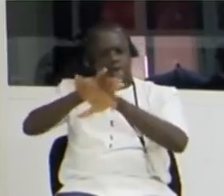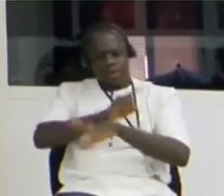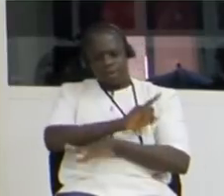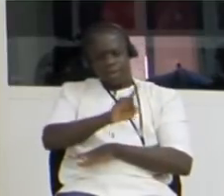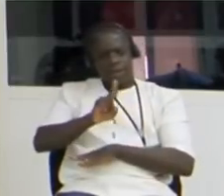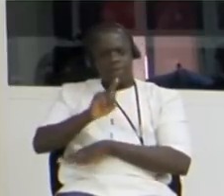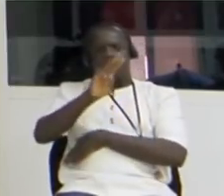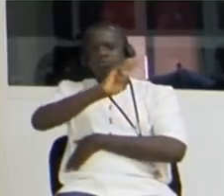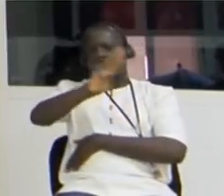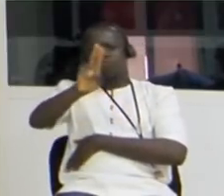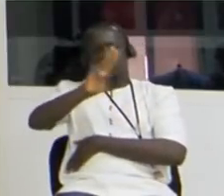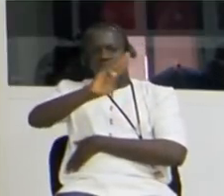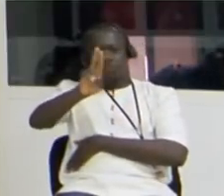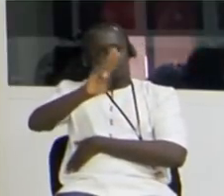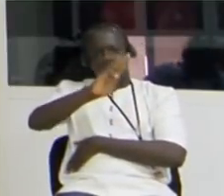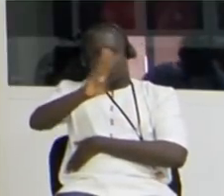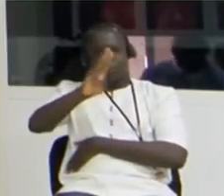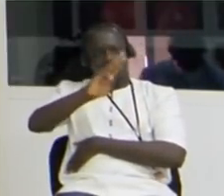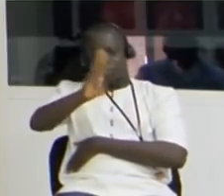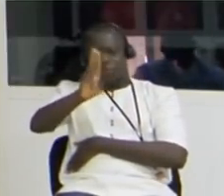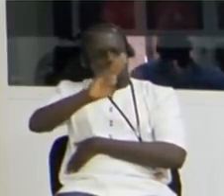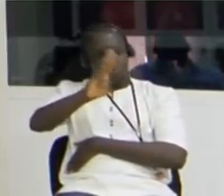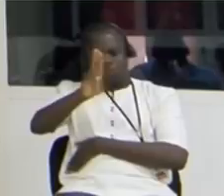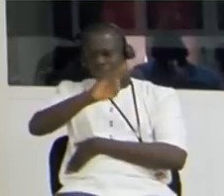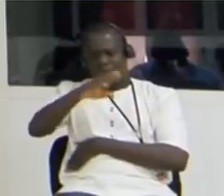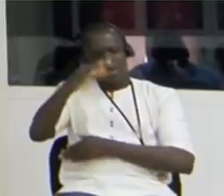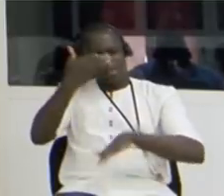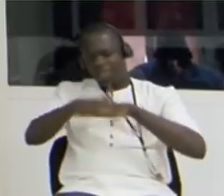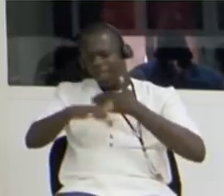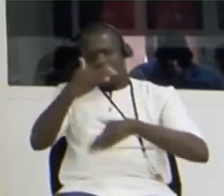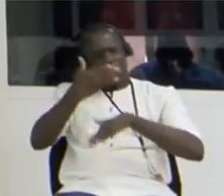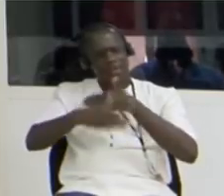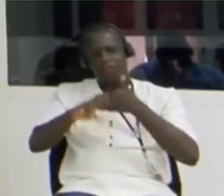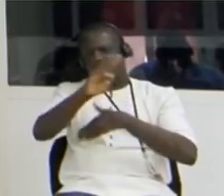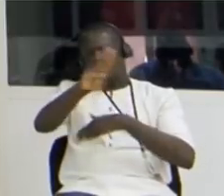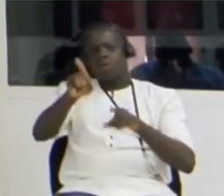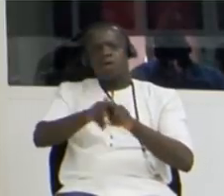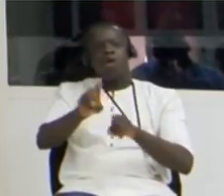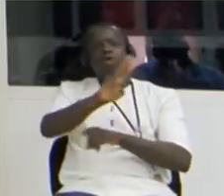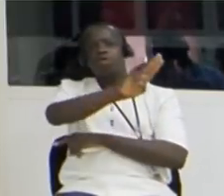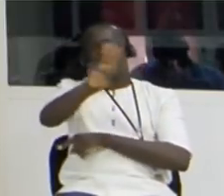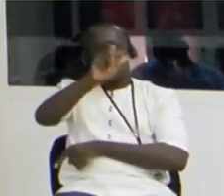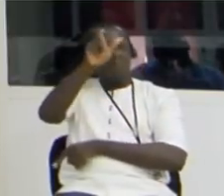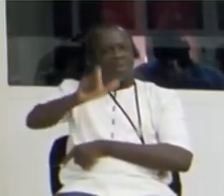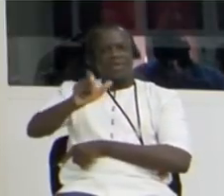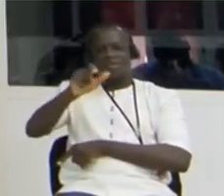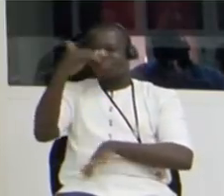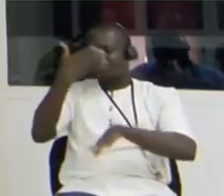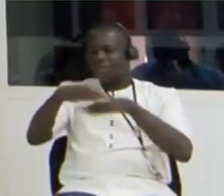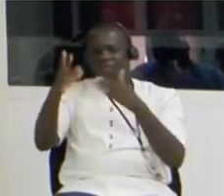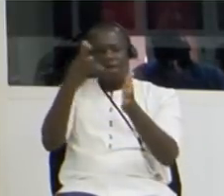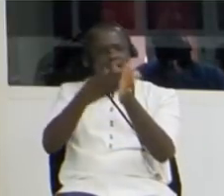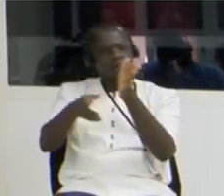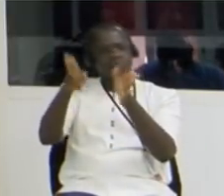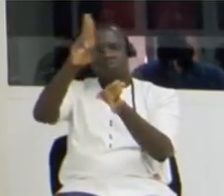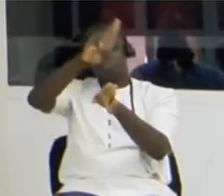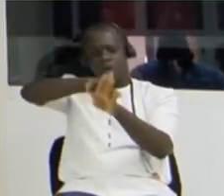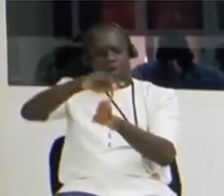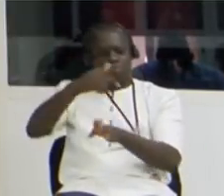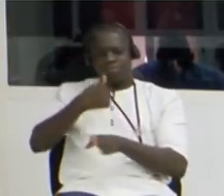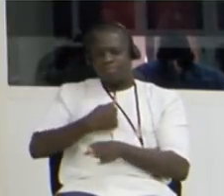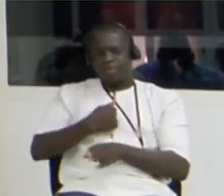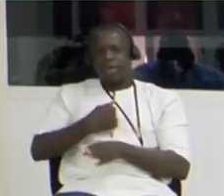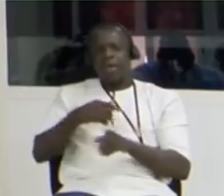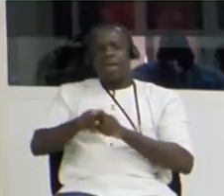I have to wait for 3 seconds. Okay. No, not at all. Because nobody has ever reported to me. And when I say close, I'm close to them,